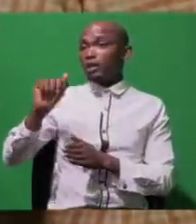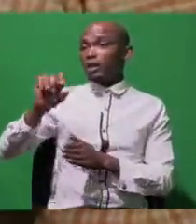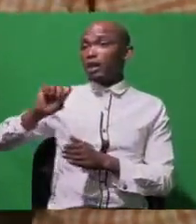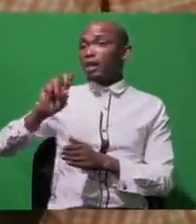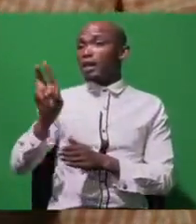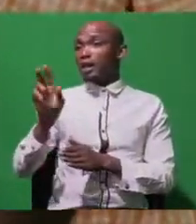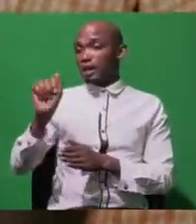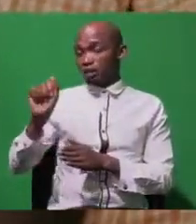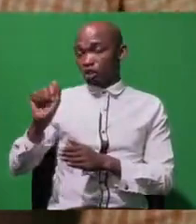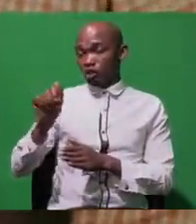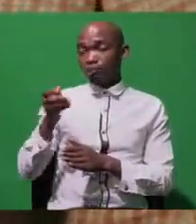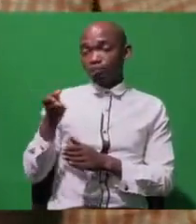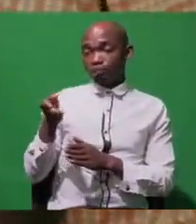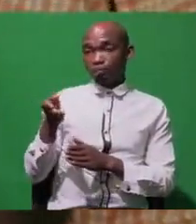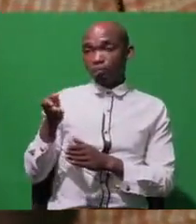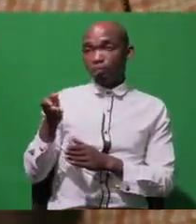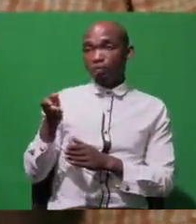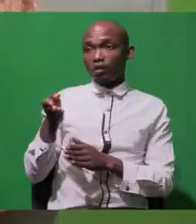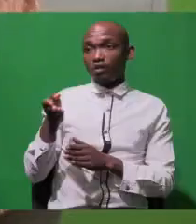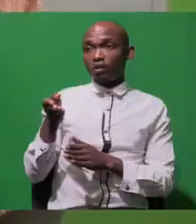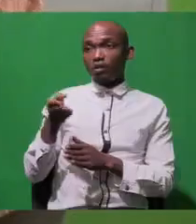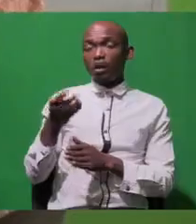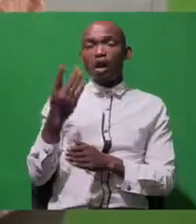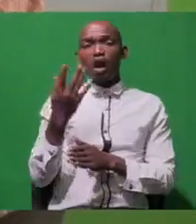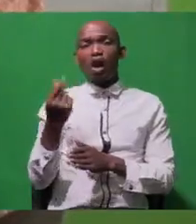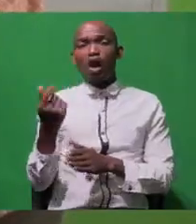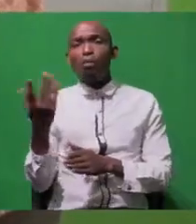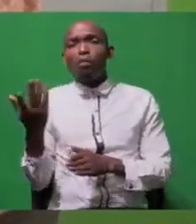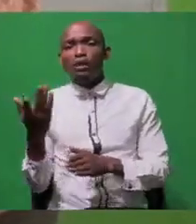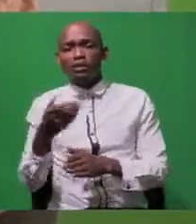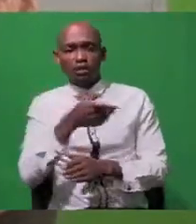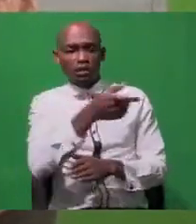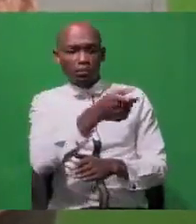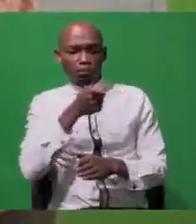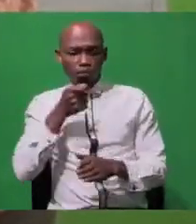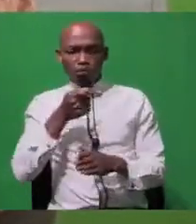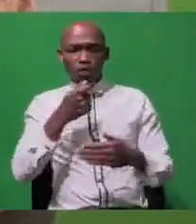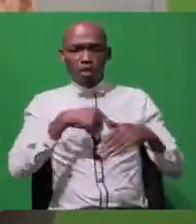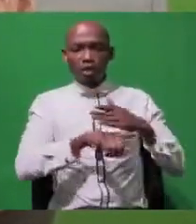how much you draw from the bank?